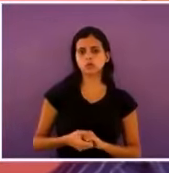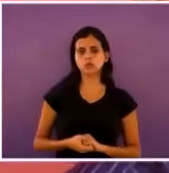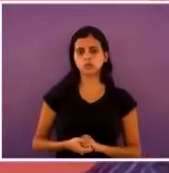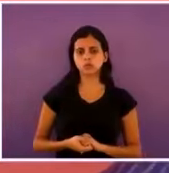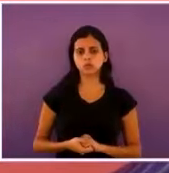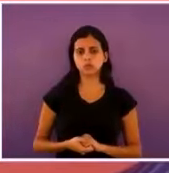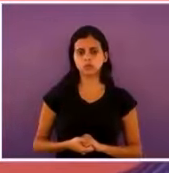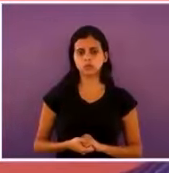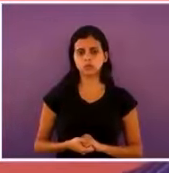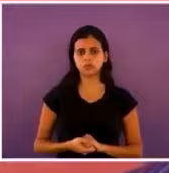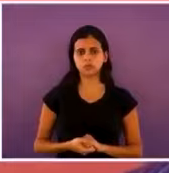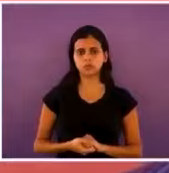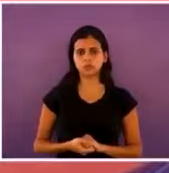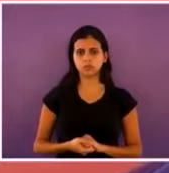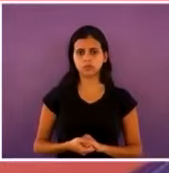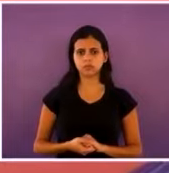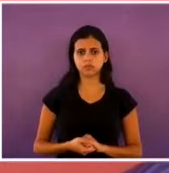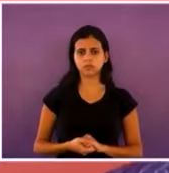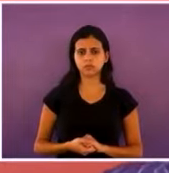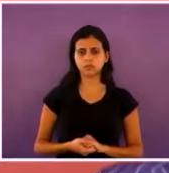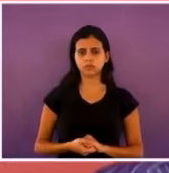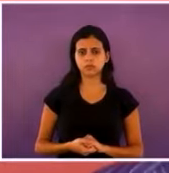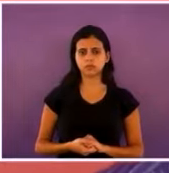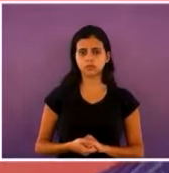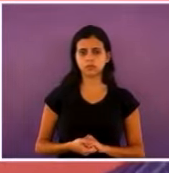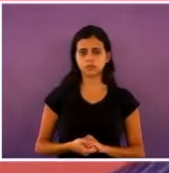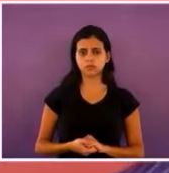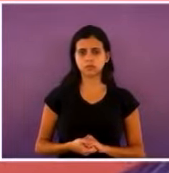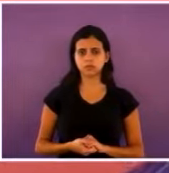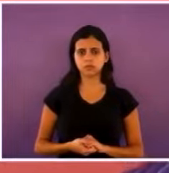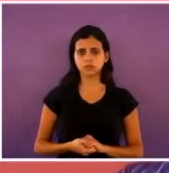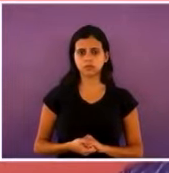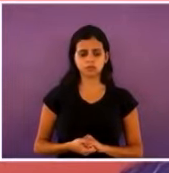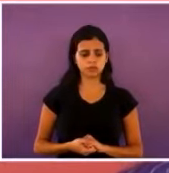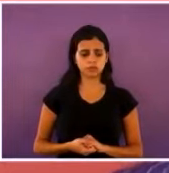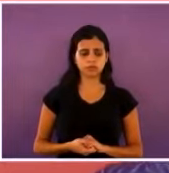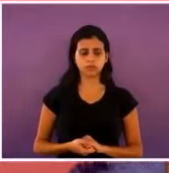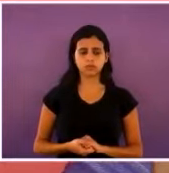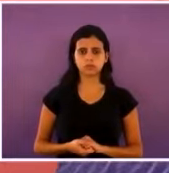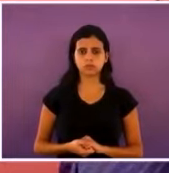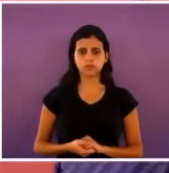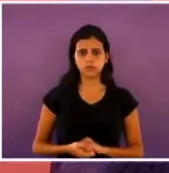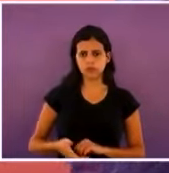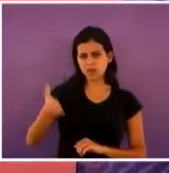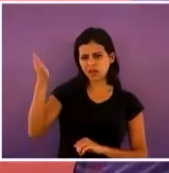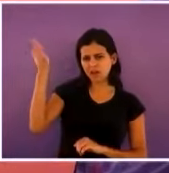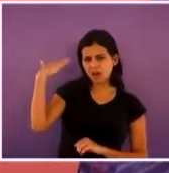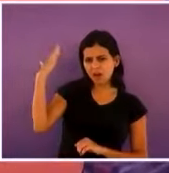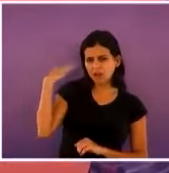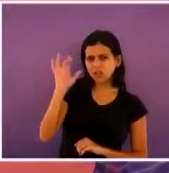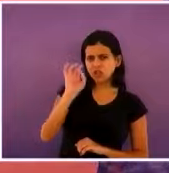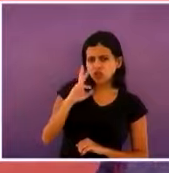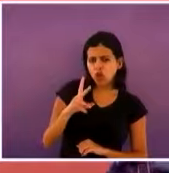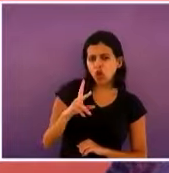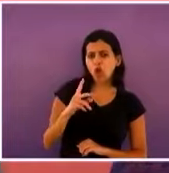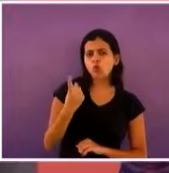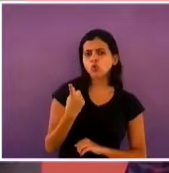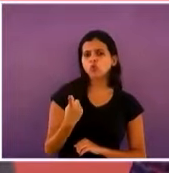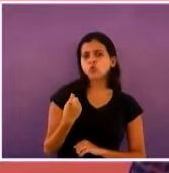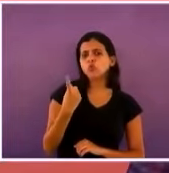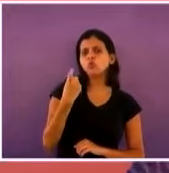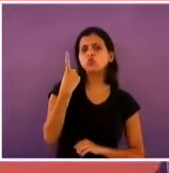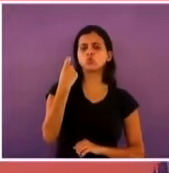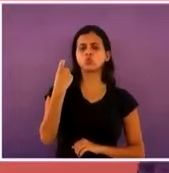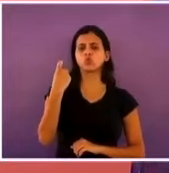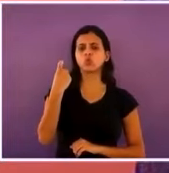had one way of being united with Rome, that is under Rome. Antigamente só havia uma forma de você se reunir